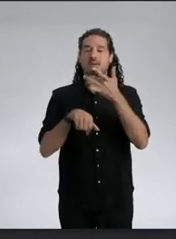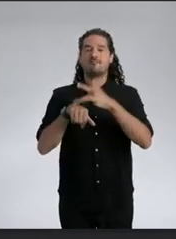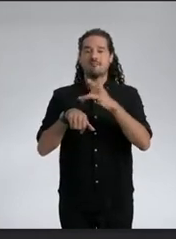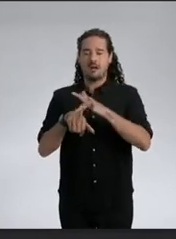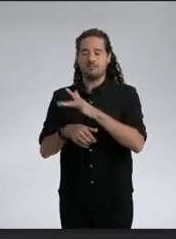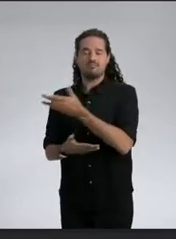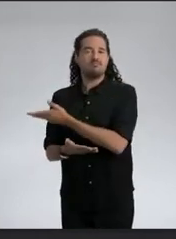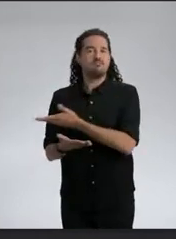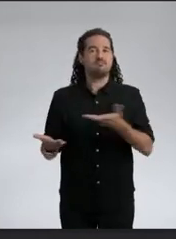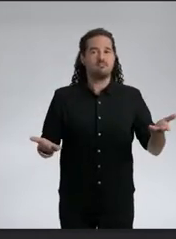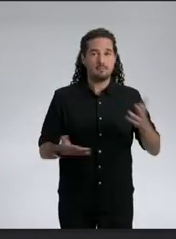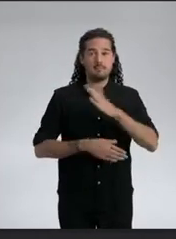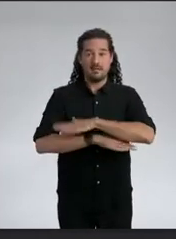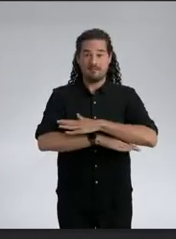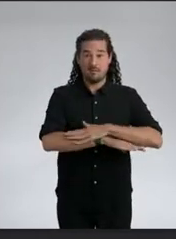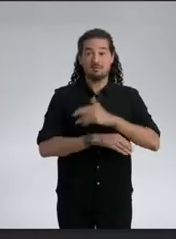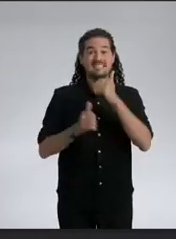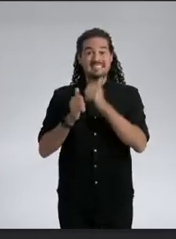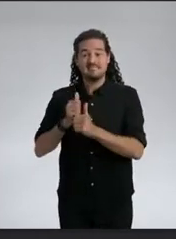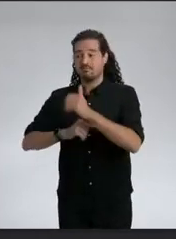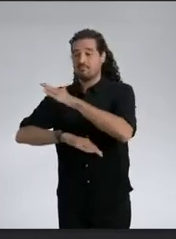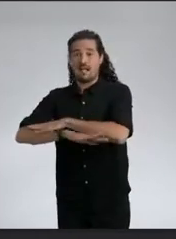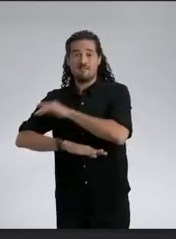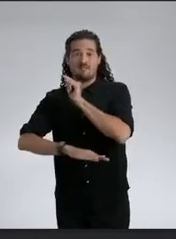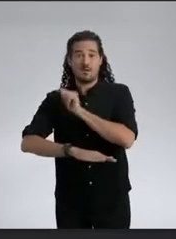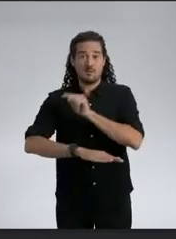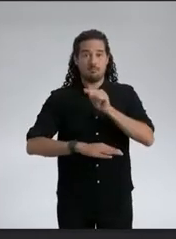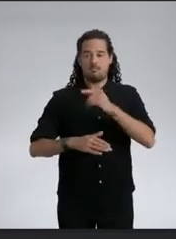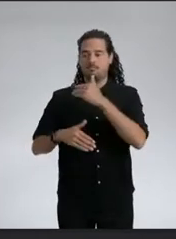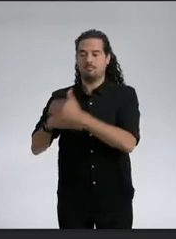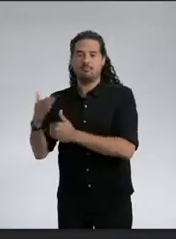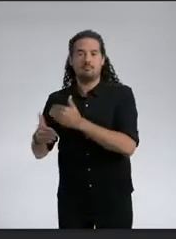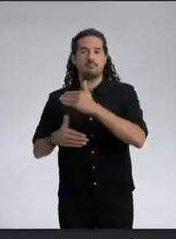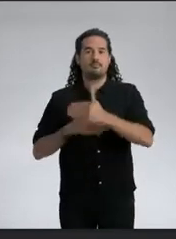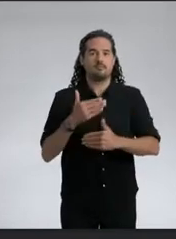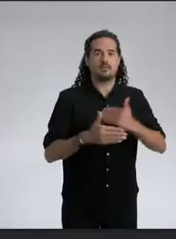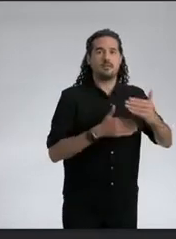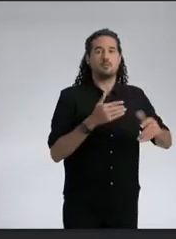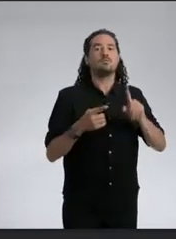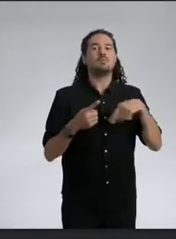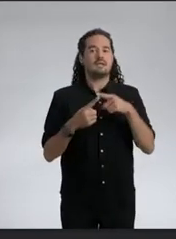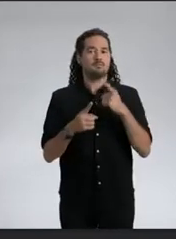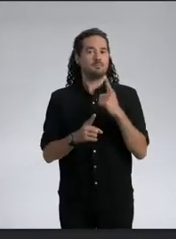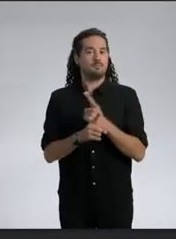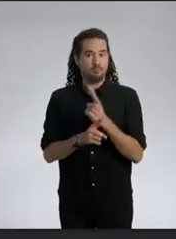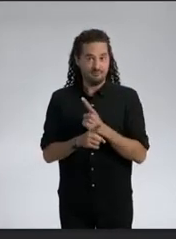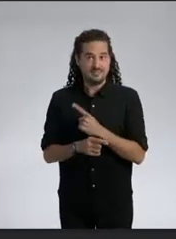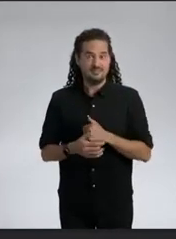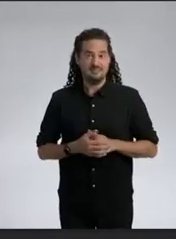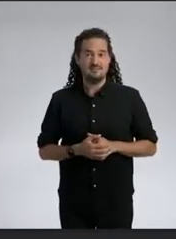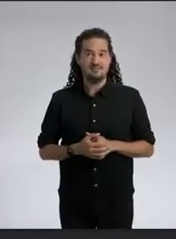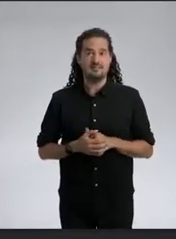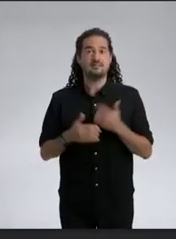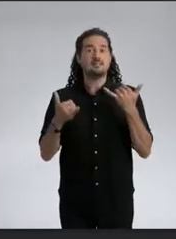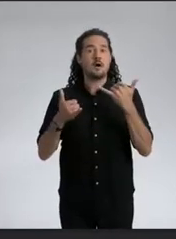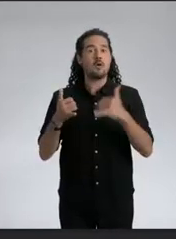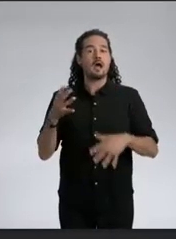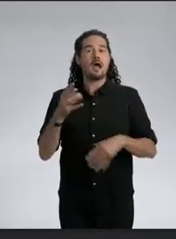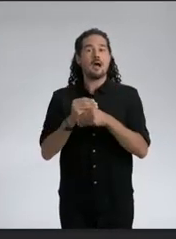moving platforms forward individually where appropriate as well. Let's add a multi-column table to our macOS